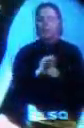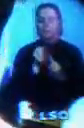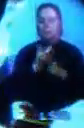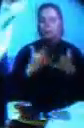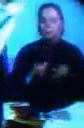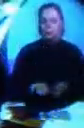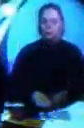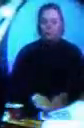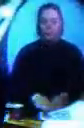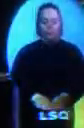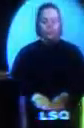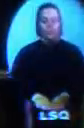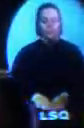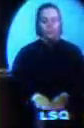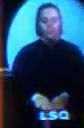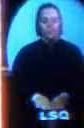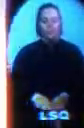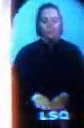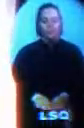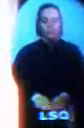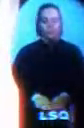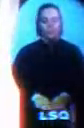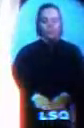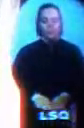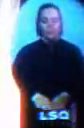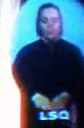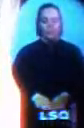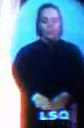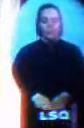situation. The Honourable Member for Trinity